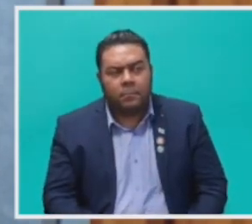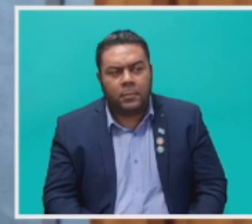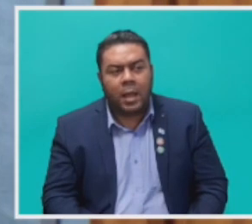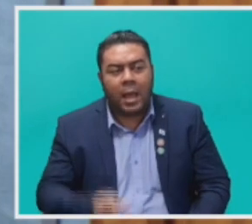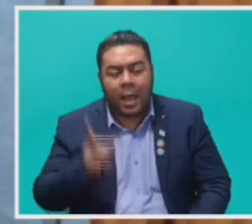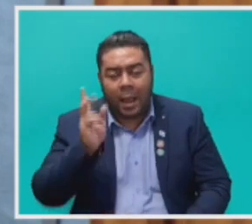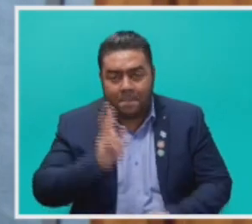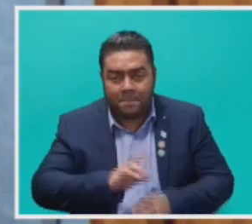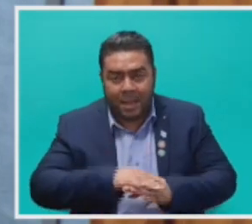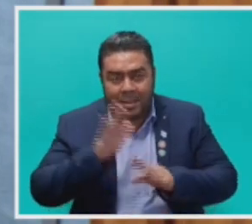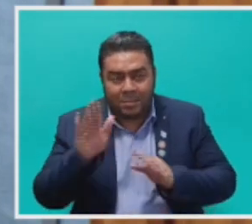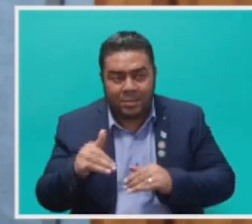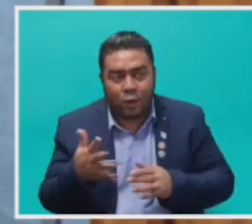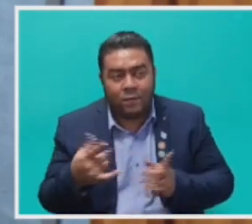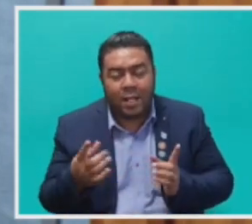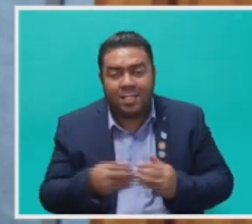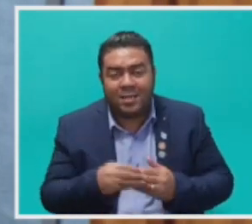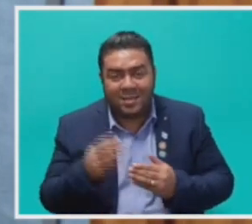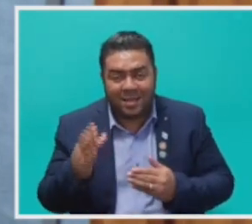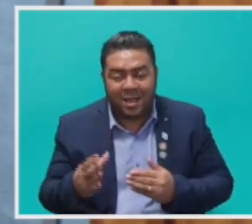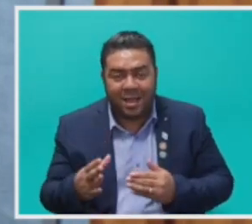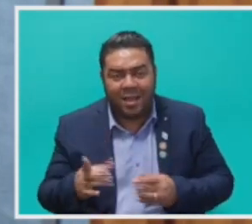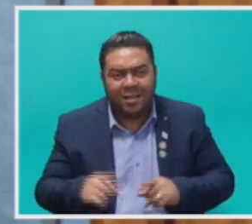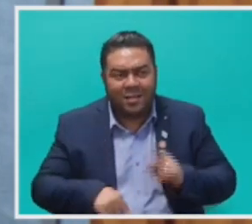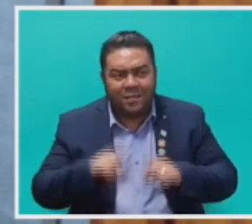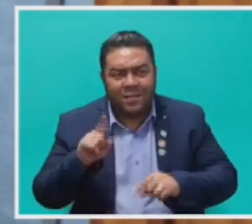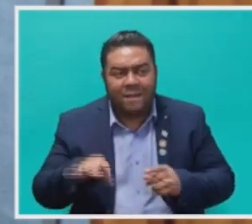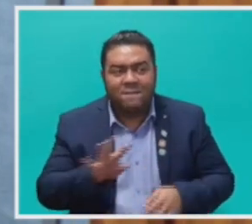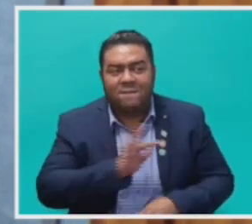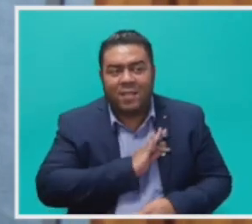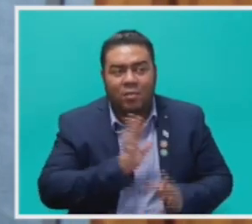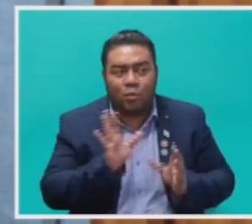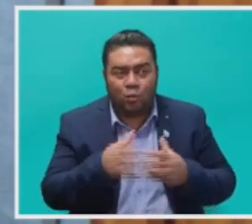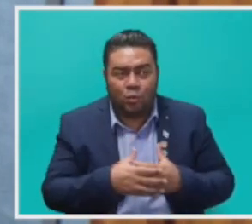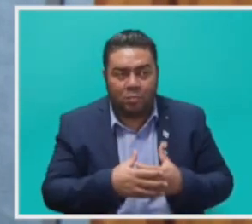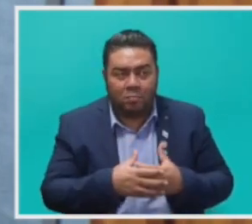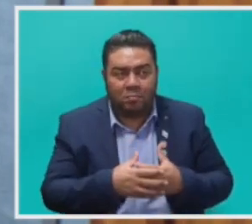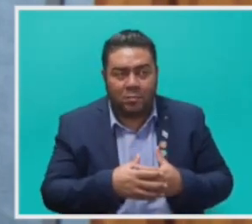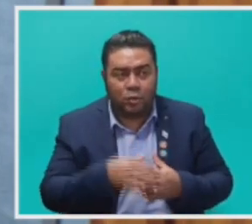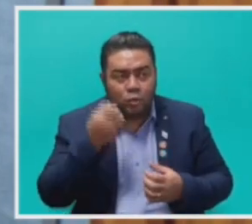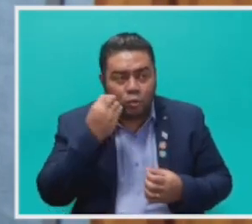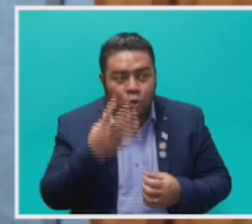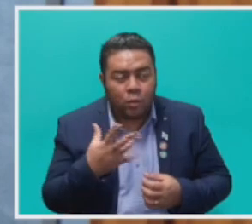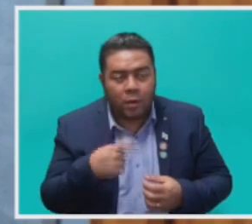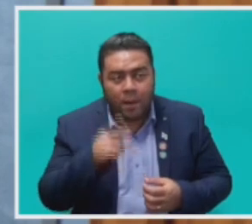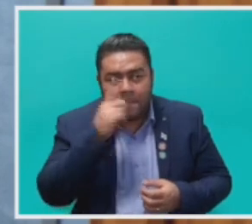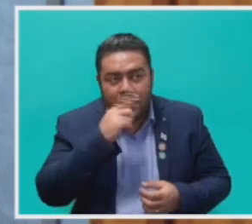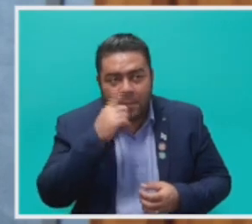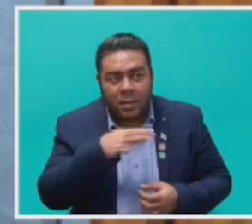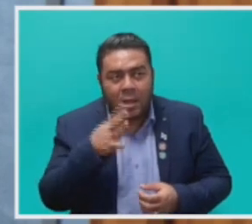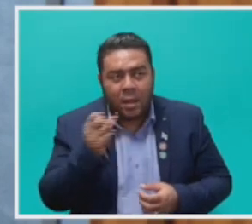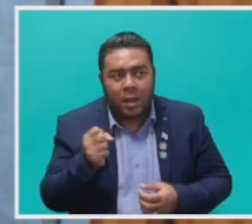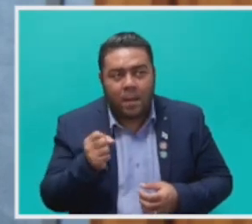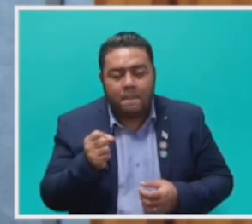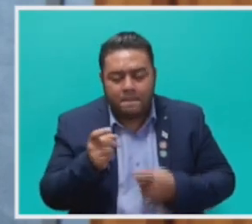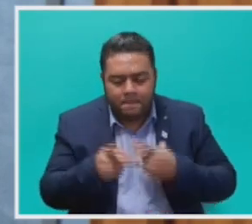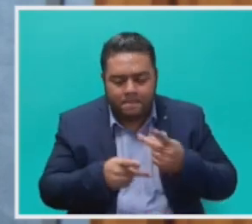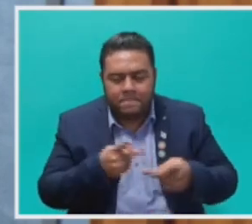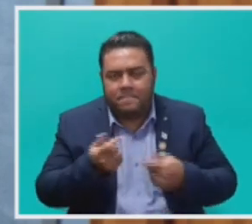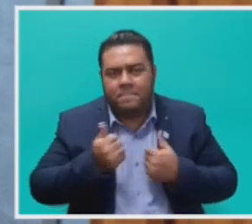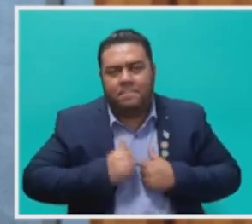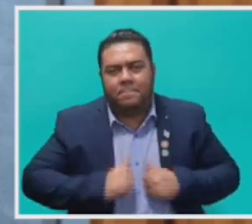and participation of leaders and various faith groups in the event indicate that our people are ready for a healing